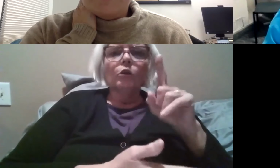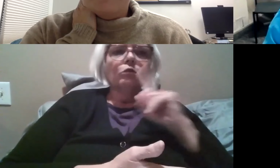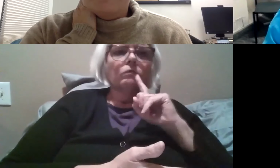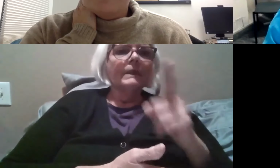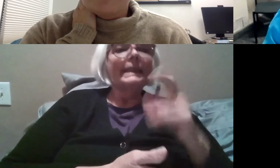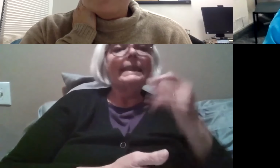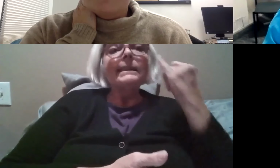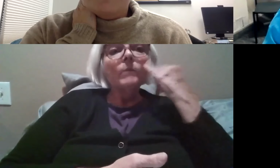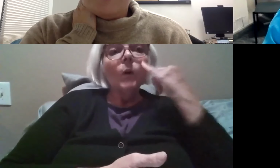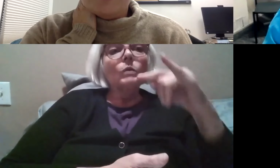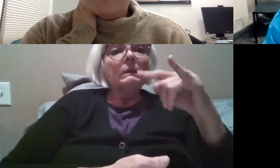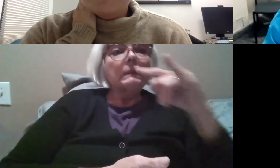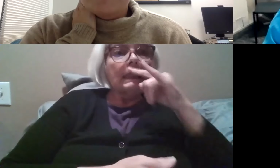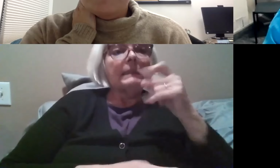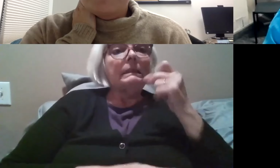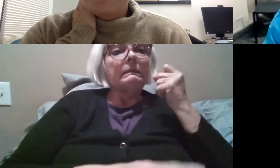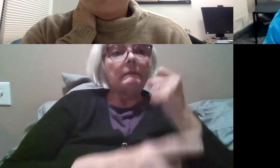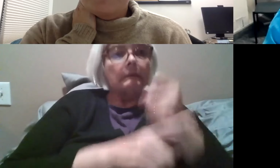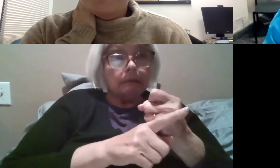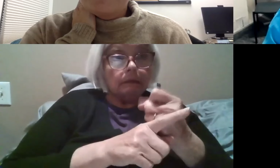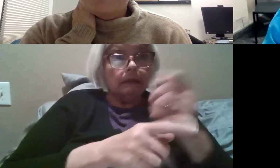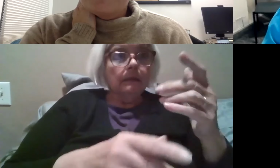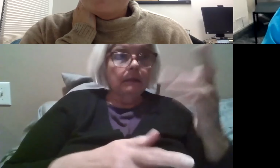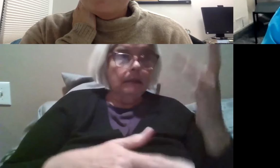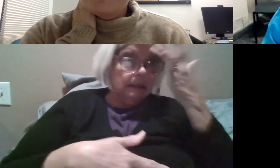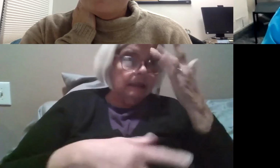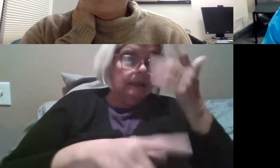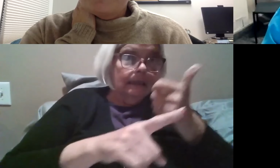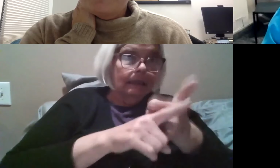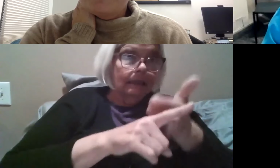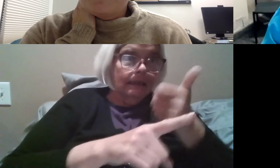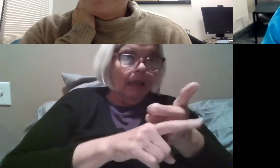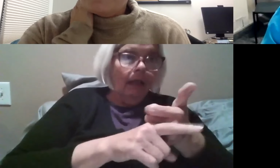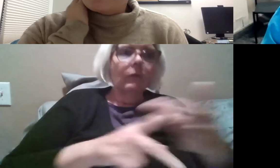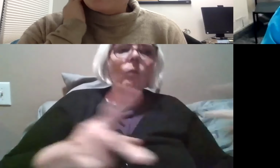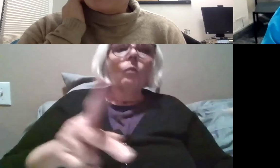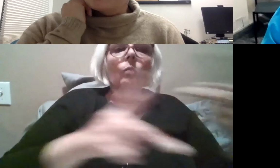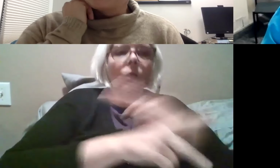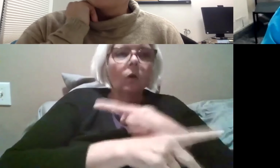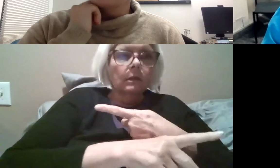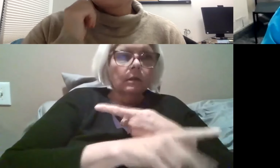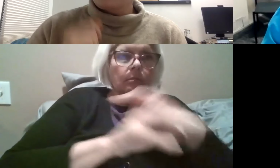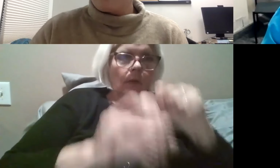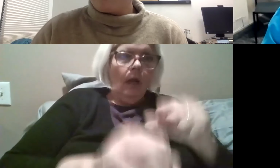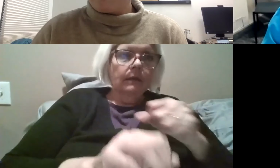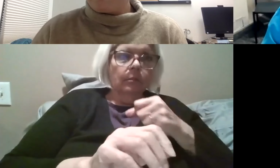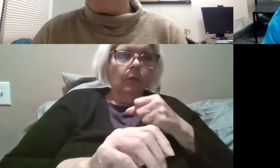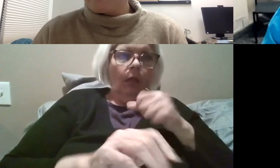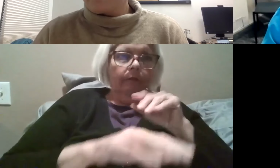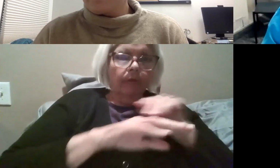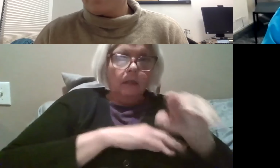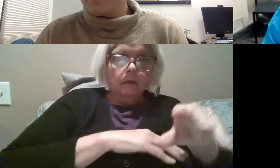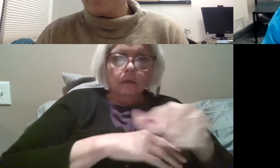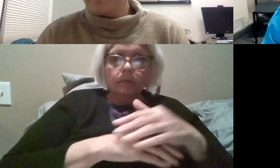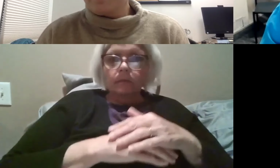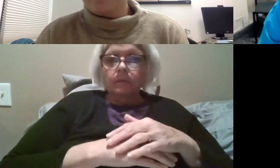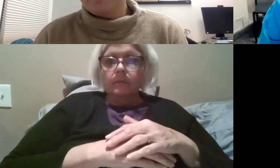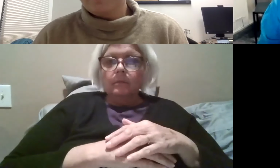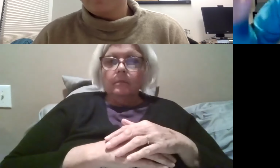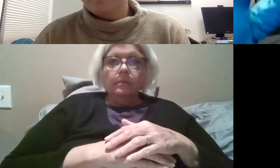vaccine for those patients. another great question